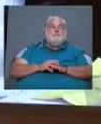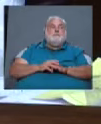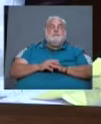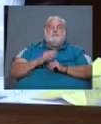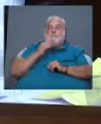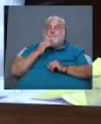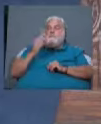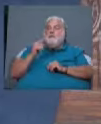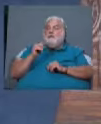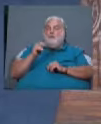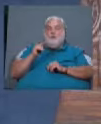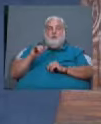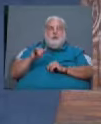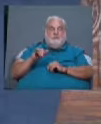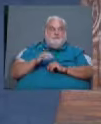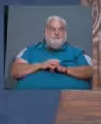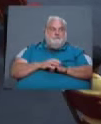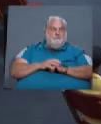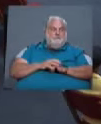Thank you, Tony.